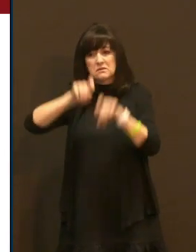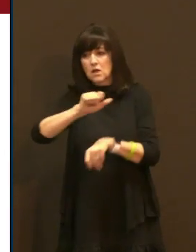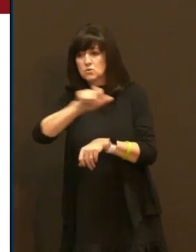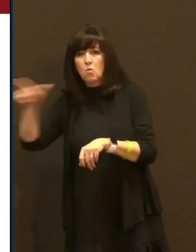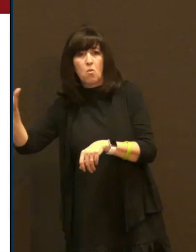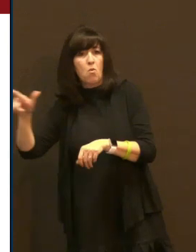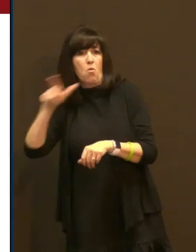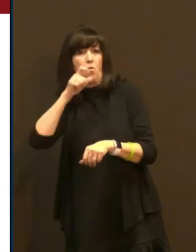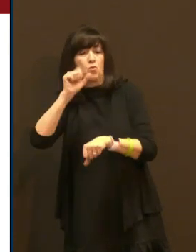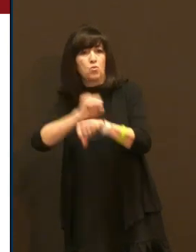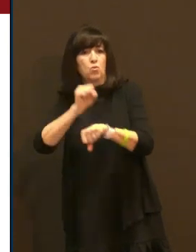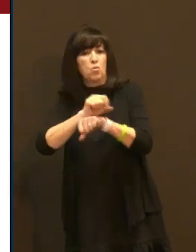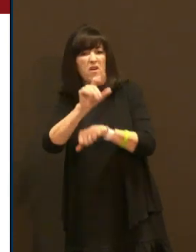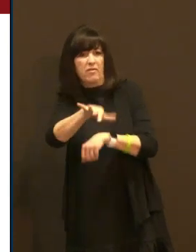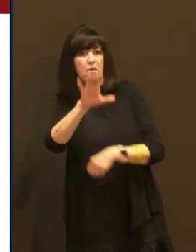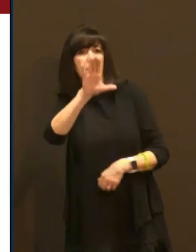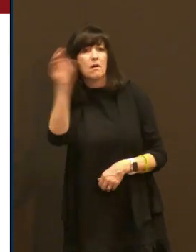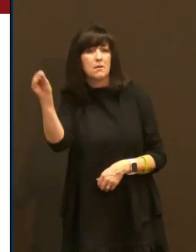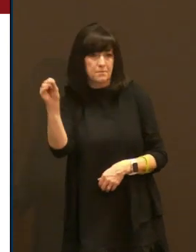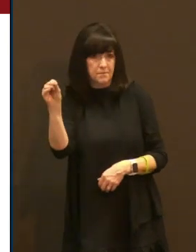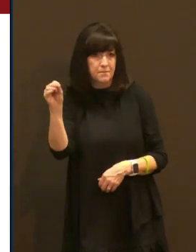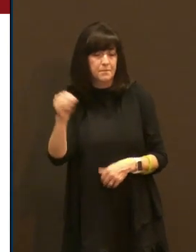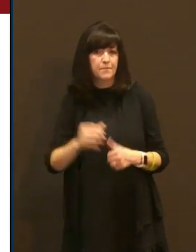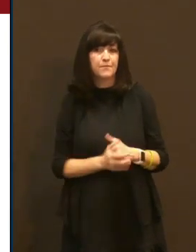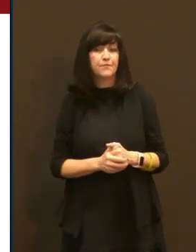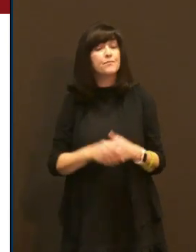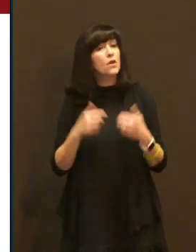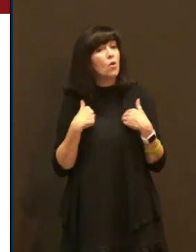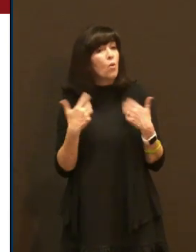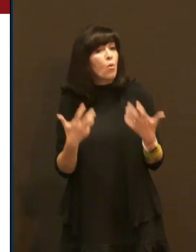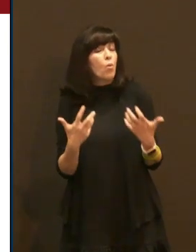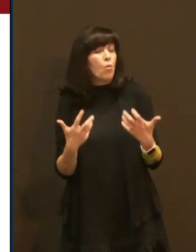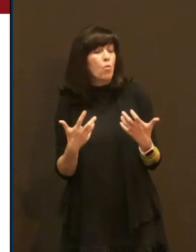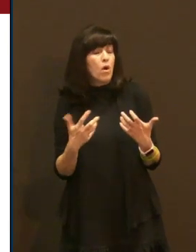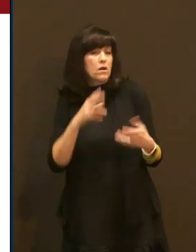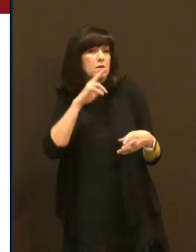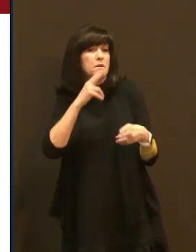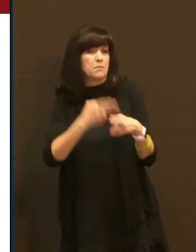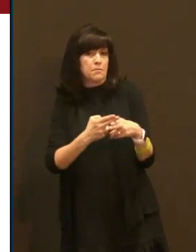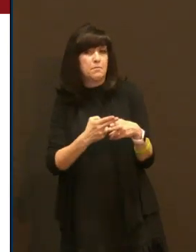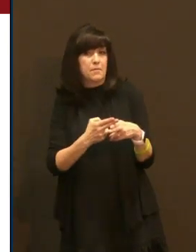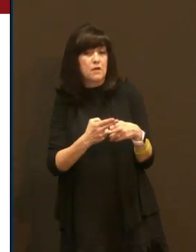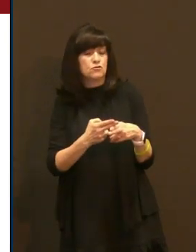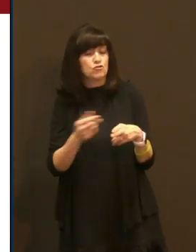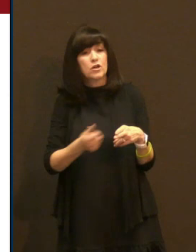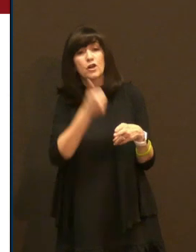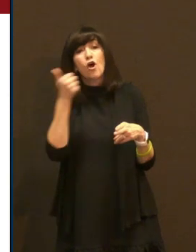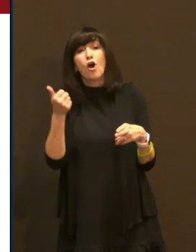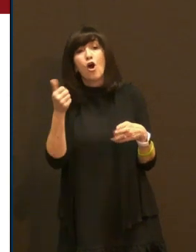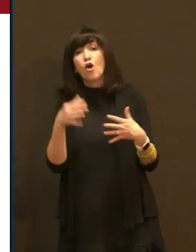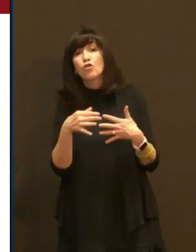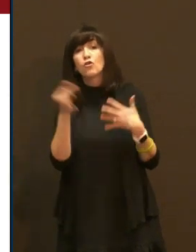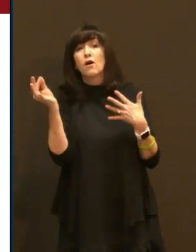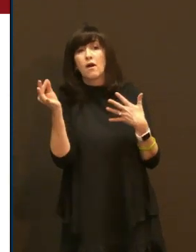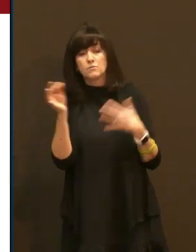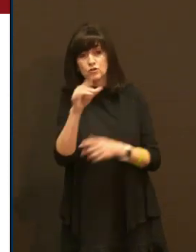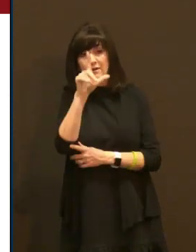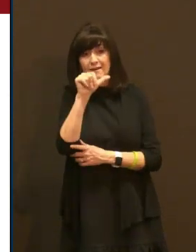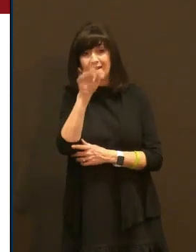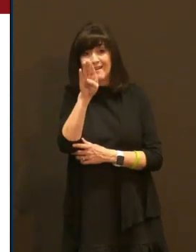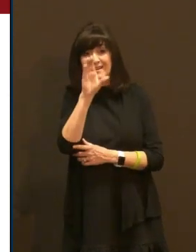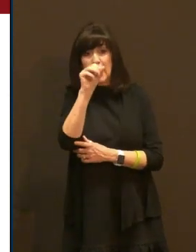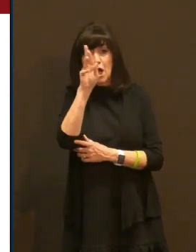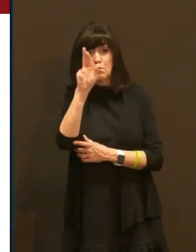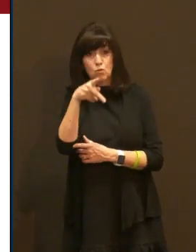employers. Additionally, we wanted to mention one option, which is LabCorp now provides a